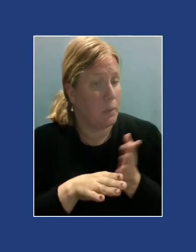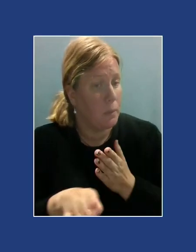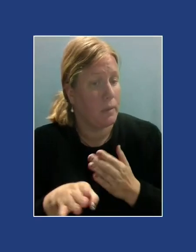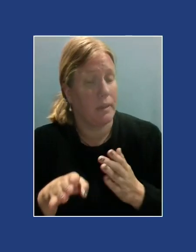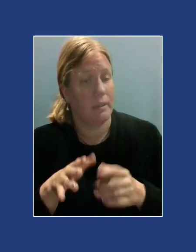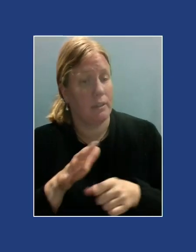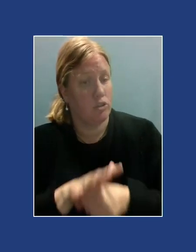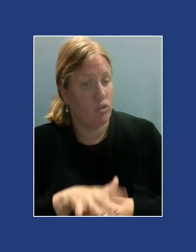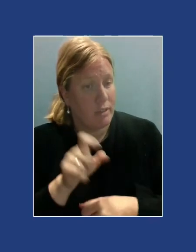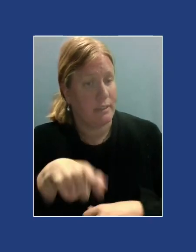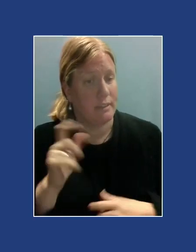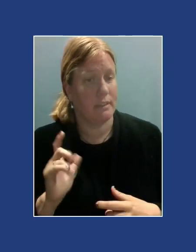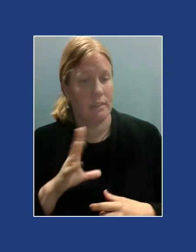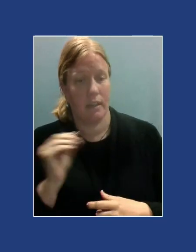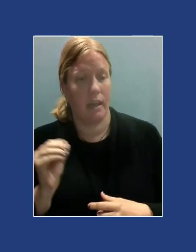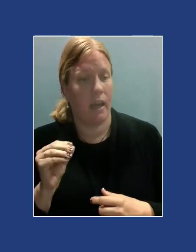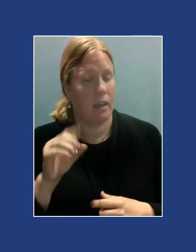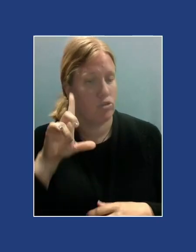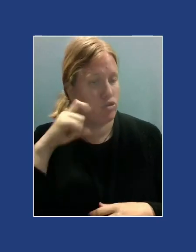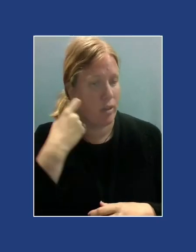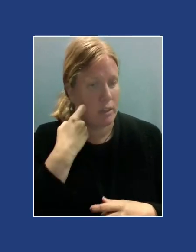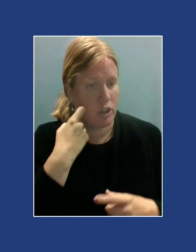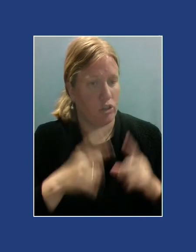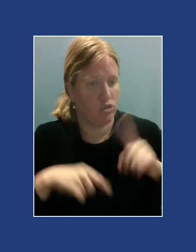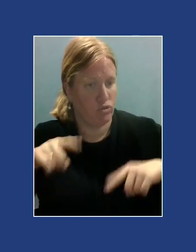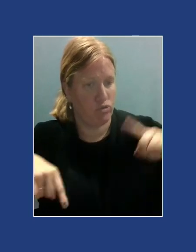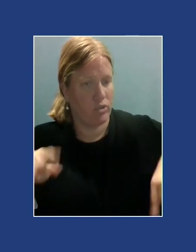and affirming of transgender and gender diverse people.